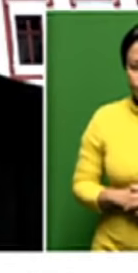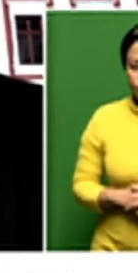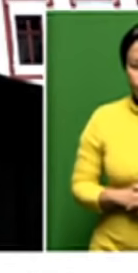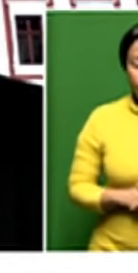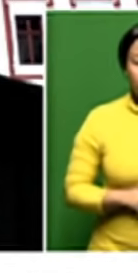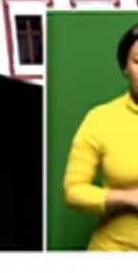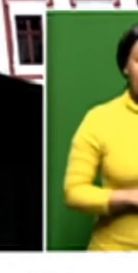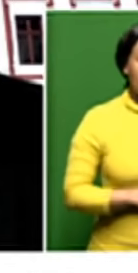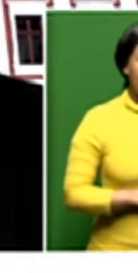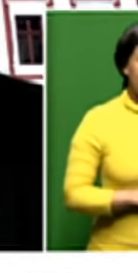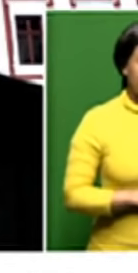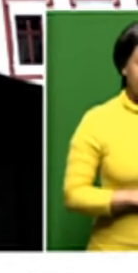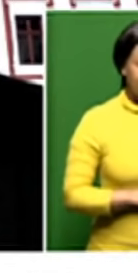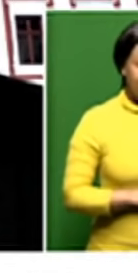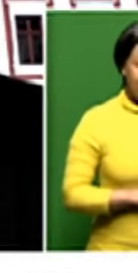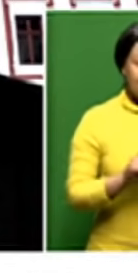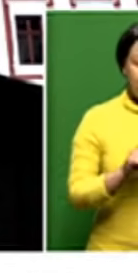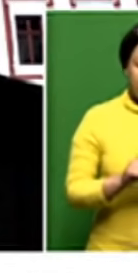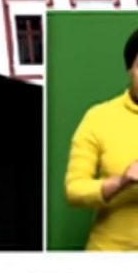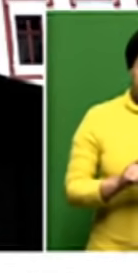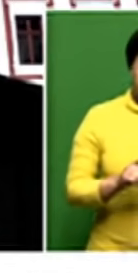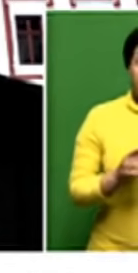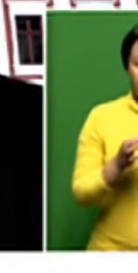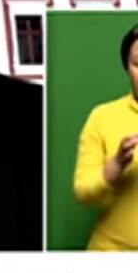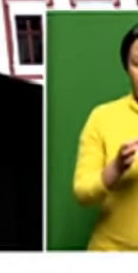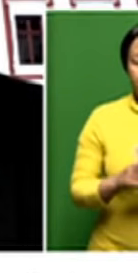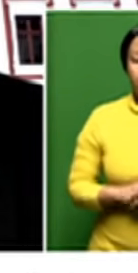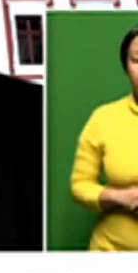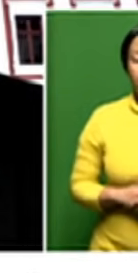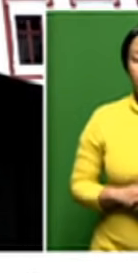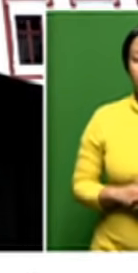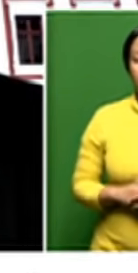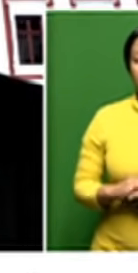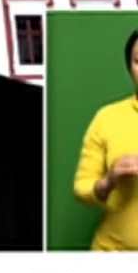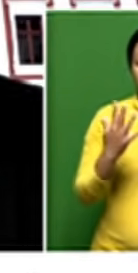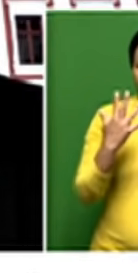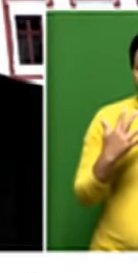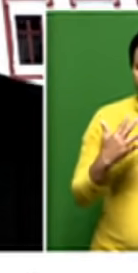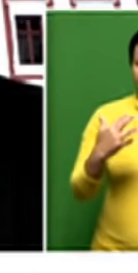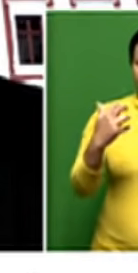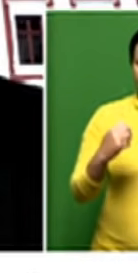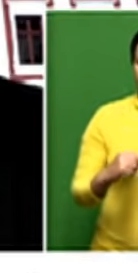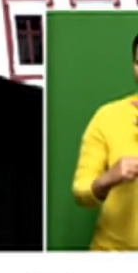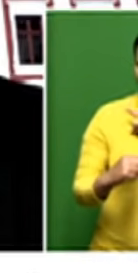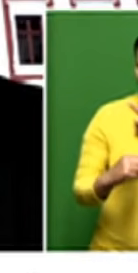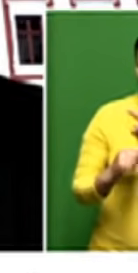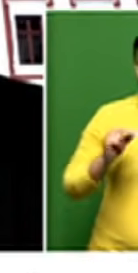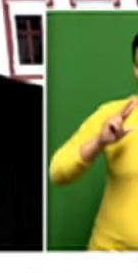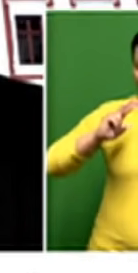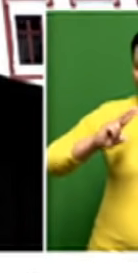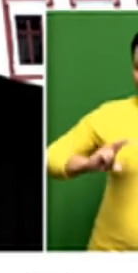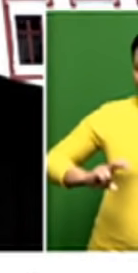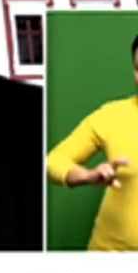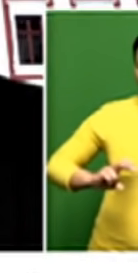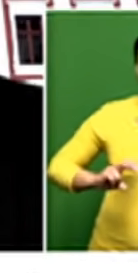Good morning to you, Leanne, and good morning to the viewers. What made Parliament arrive at the decision to investigate, and how will you